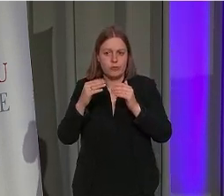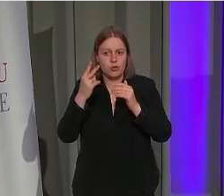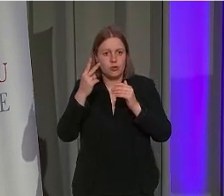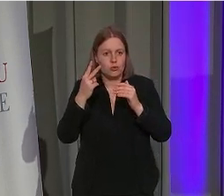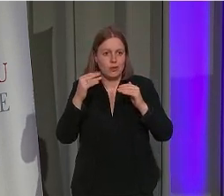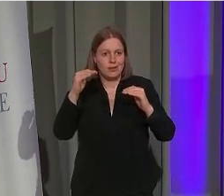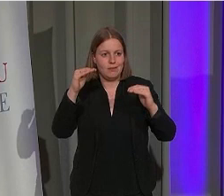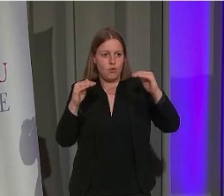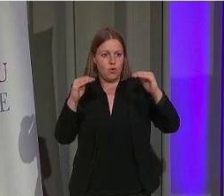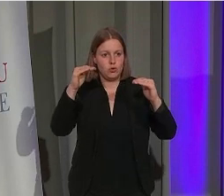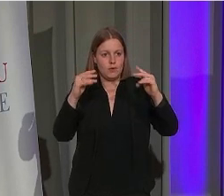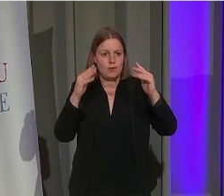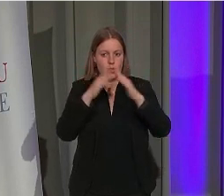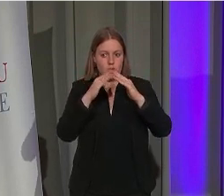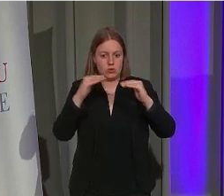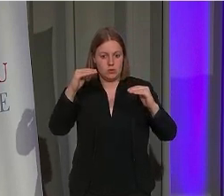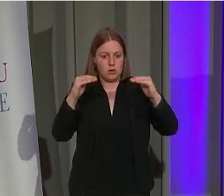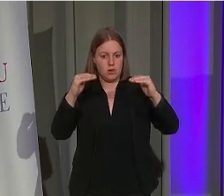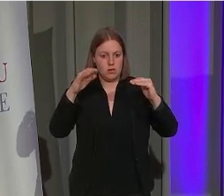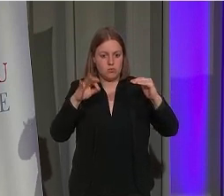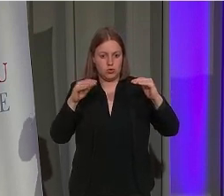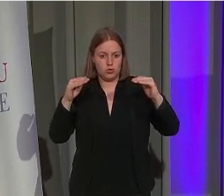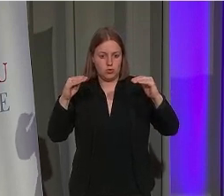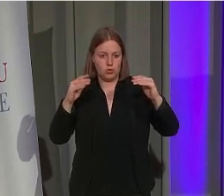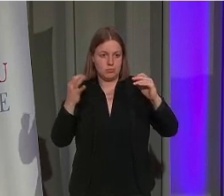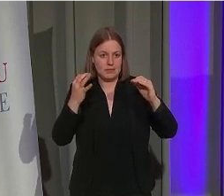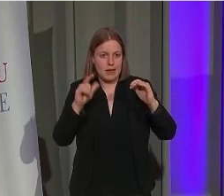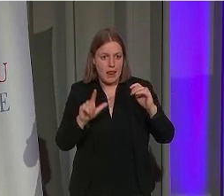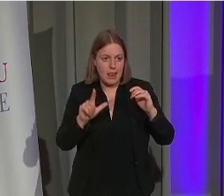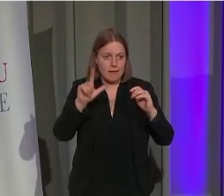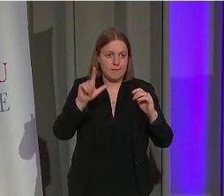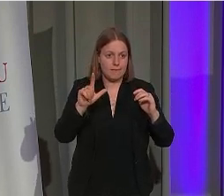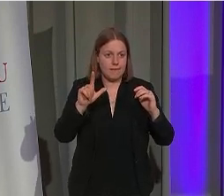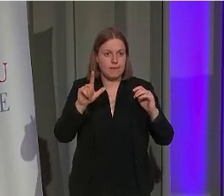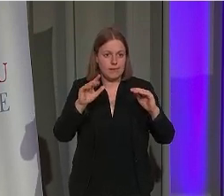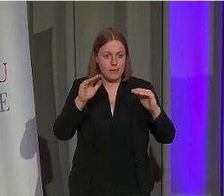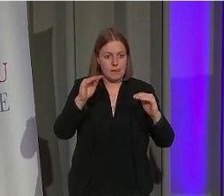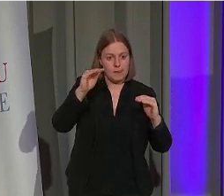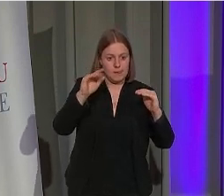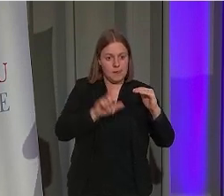also the intermediate levels between the different buildings need to be